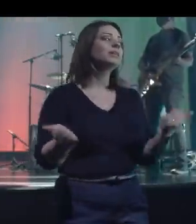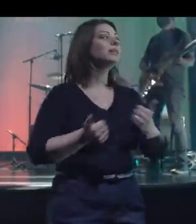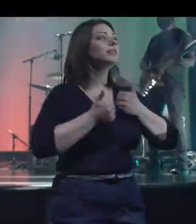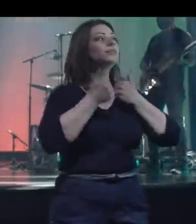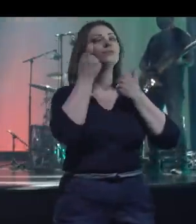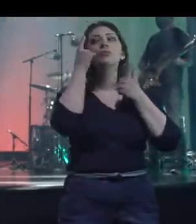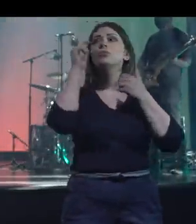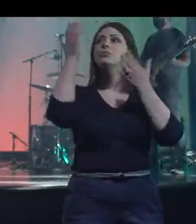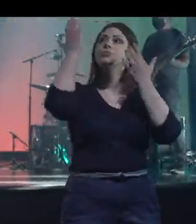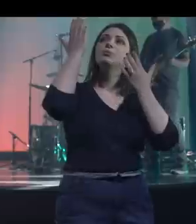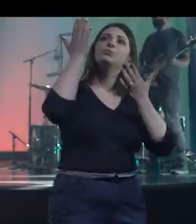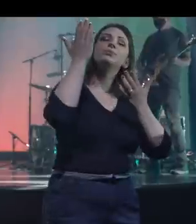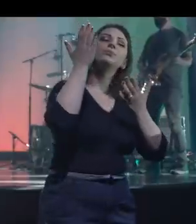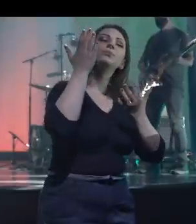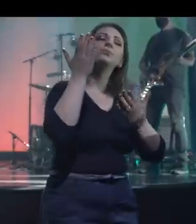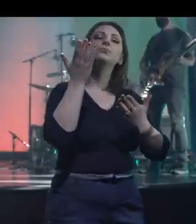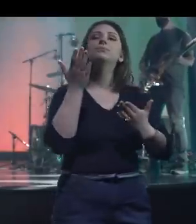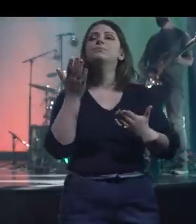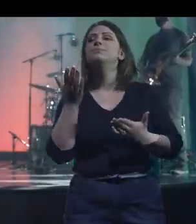for you.